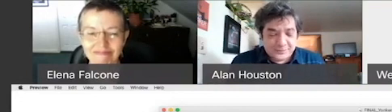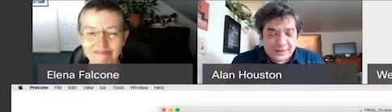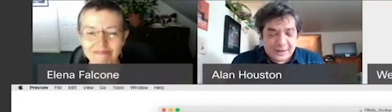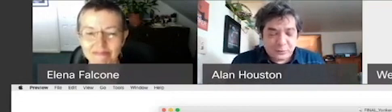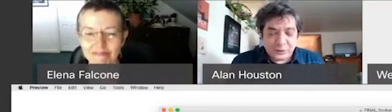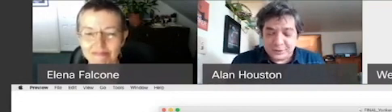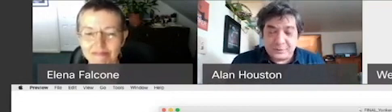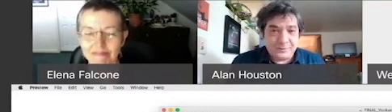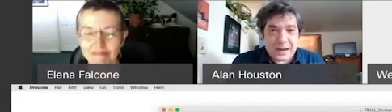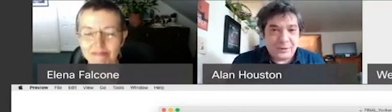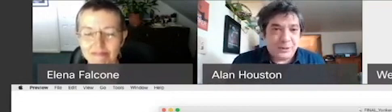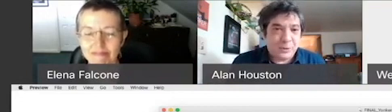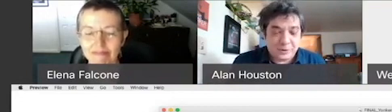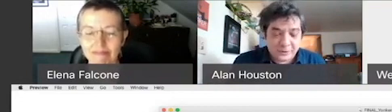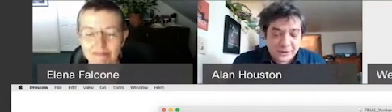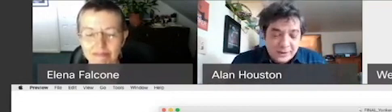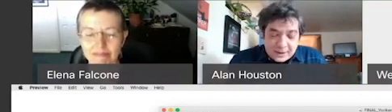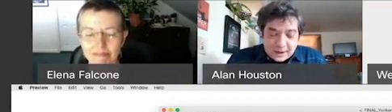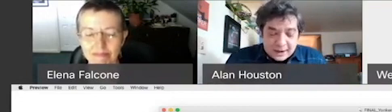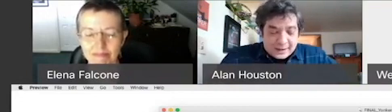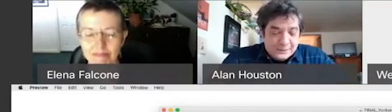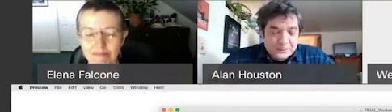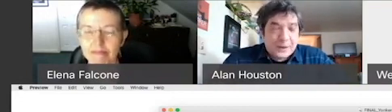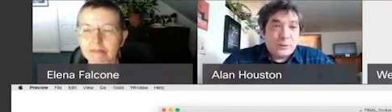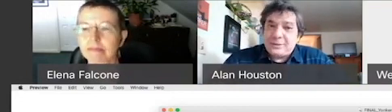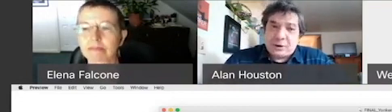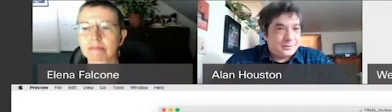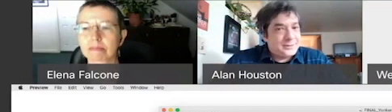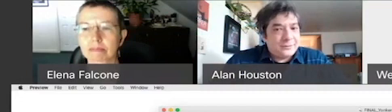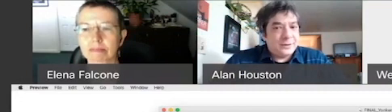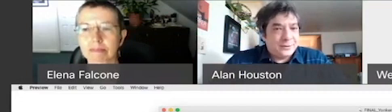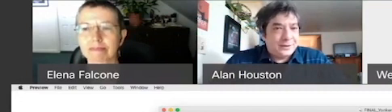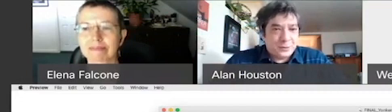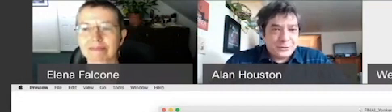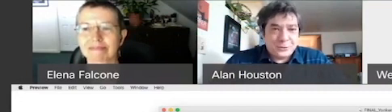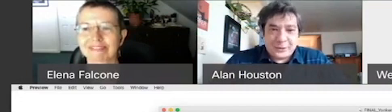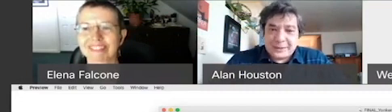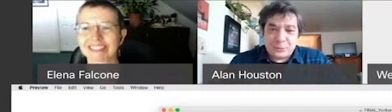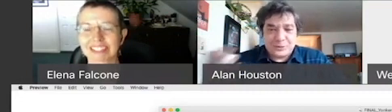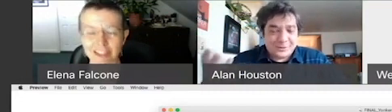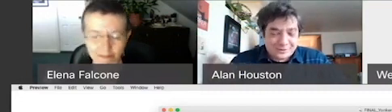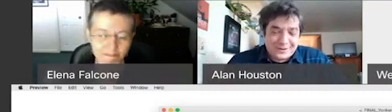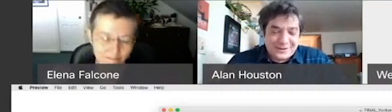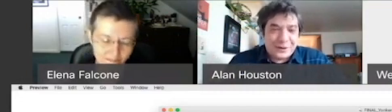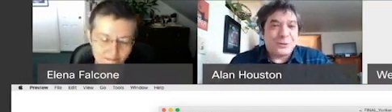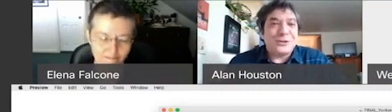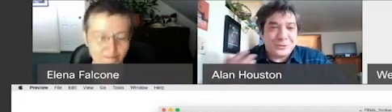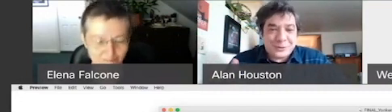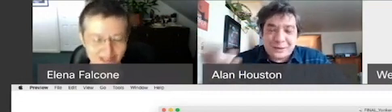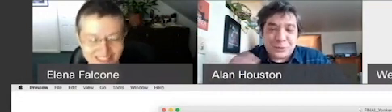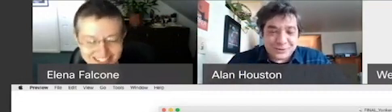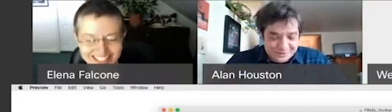just happy to be a part of it. And we are definitely looking forward to an in-person, a return to an